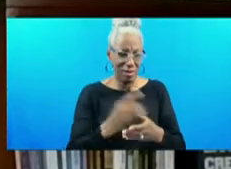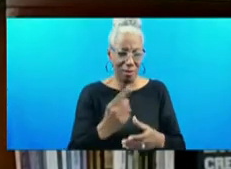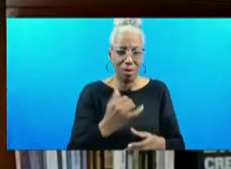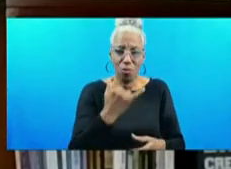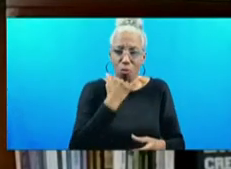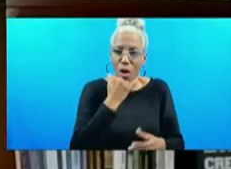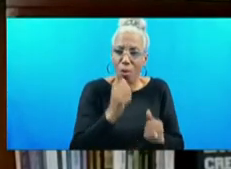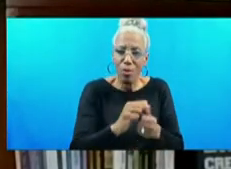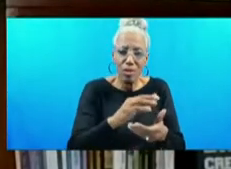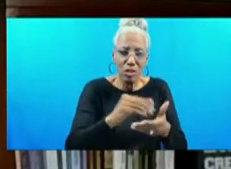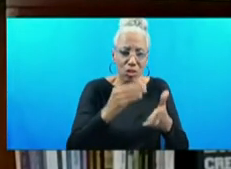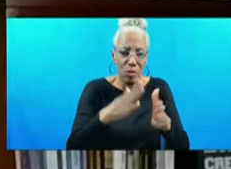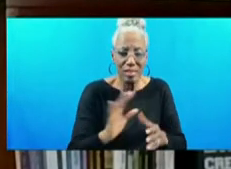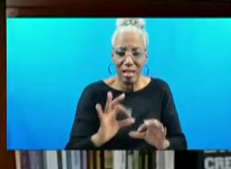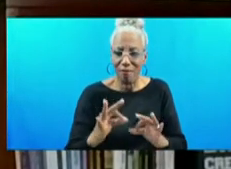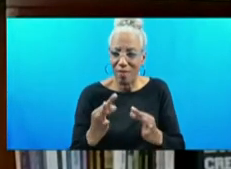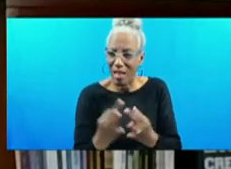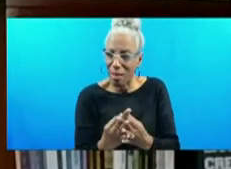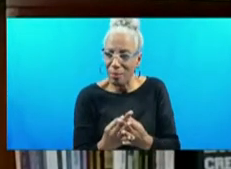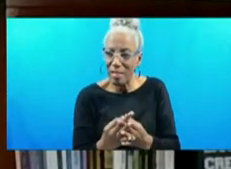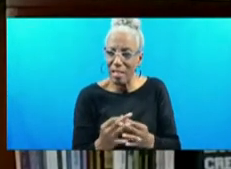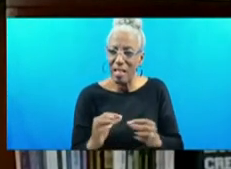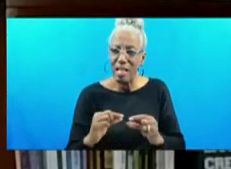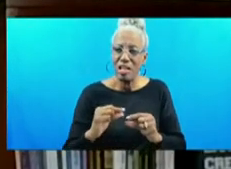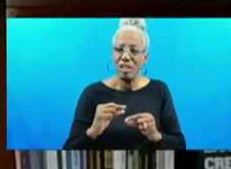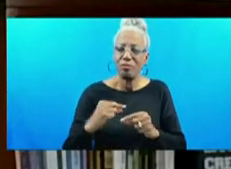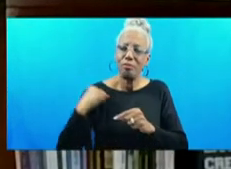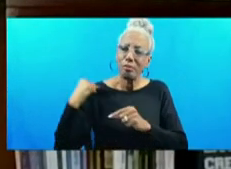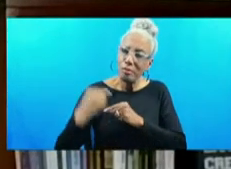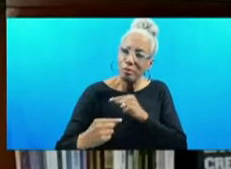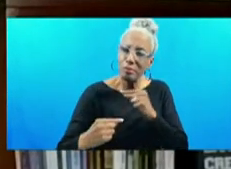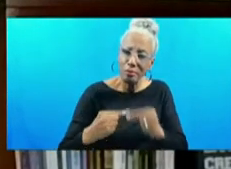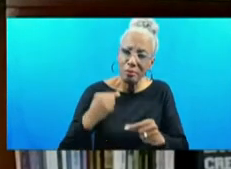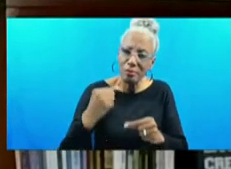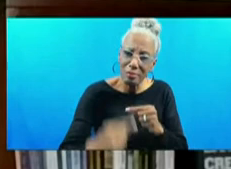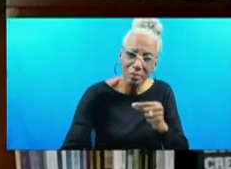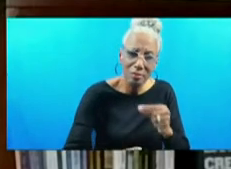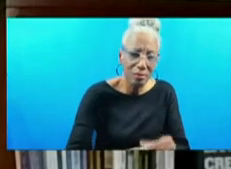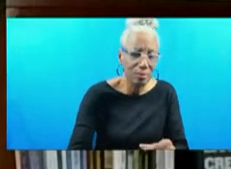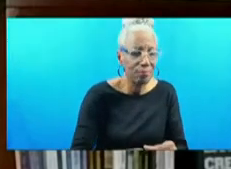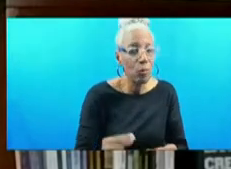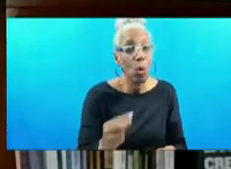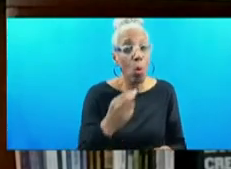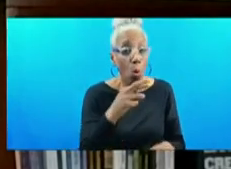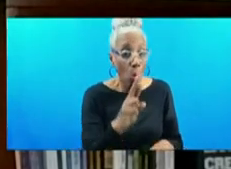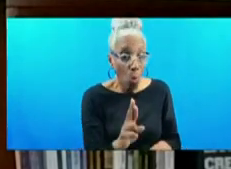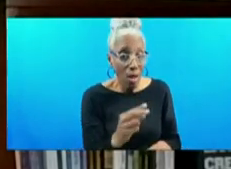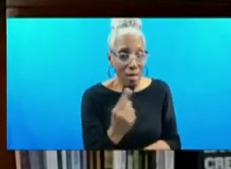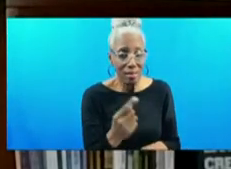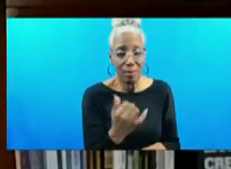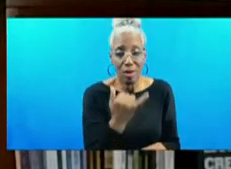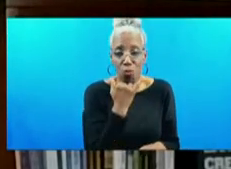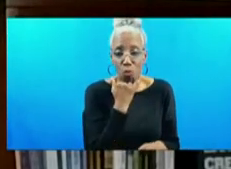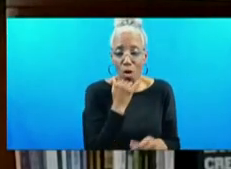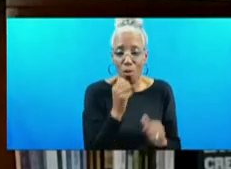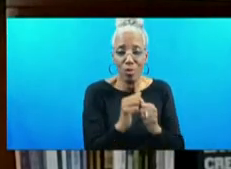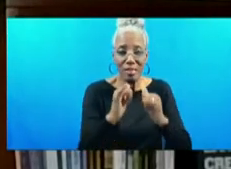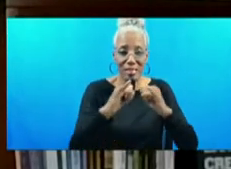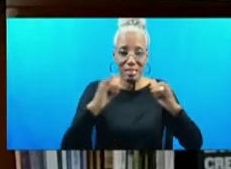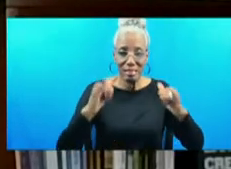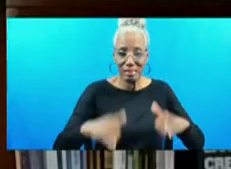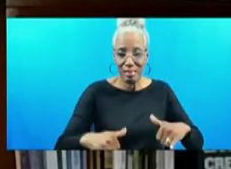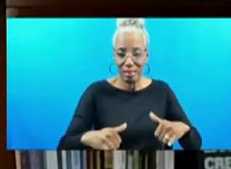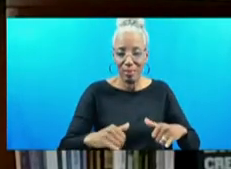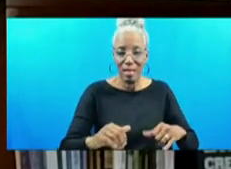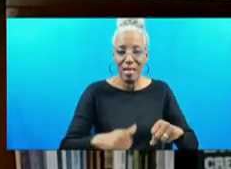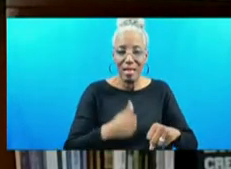after generation, or there's something wrong with our system that creates this demographic hierarchy. I agree with him 100%, and